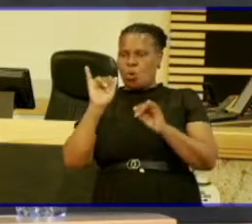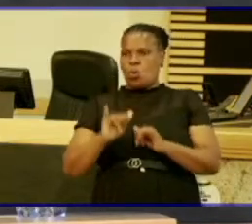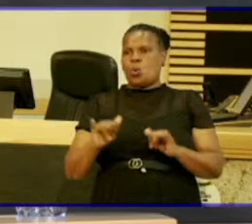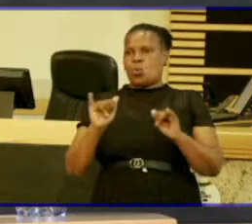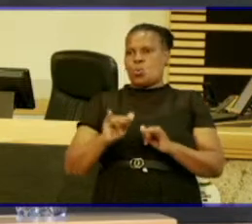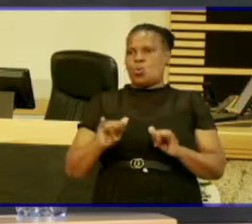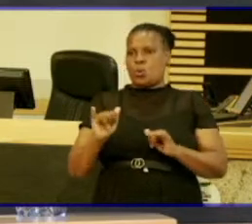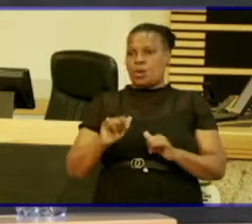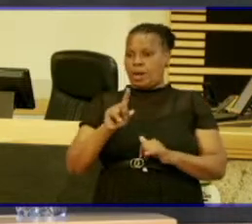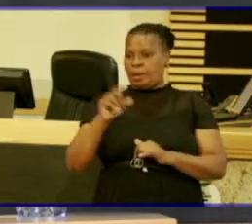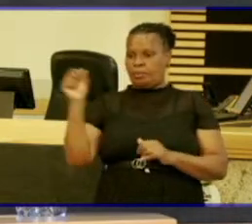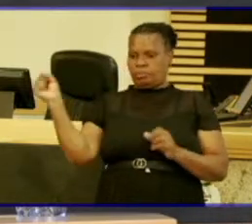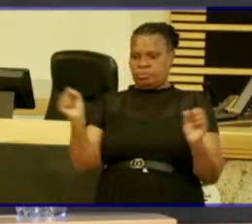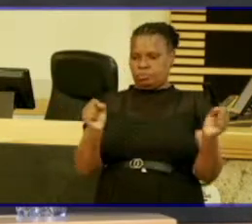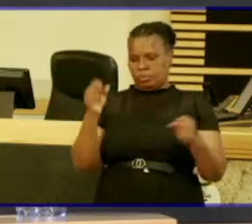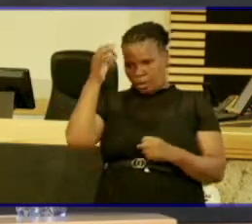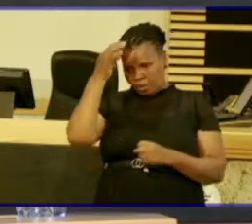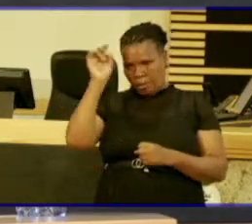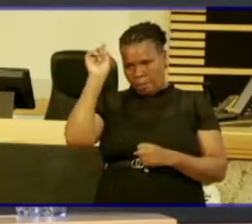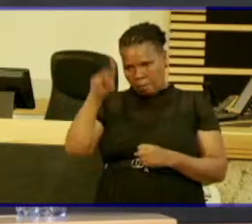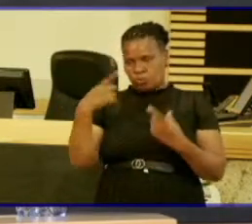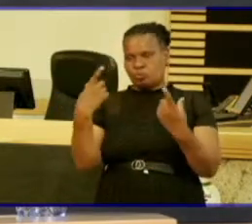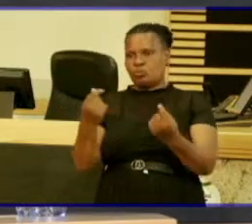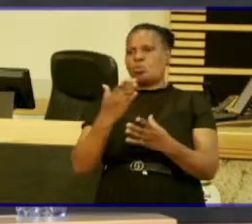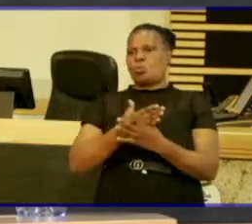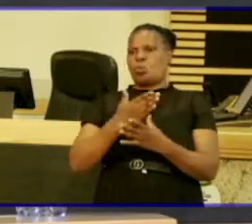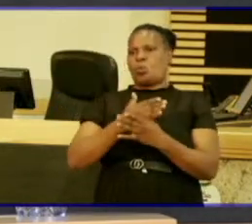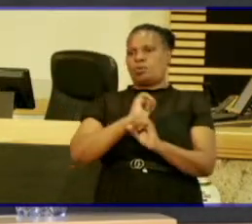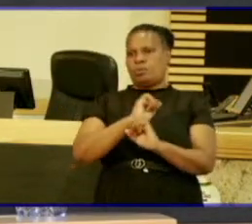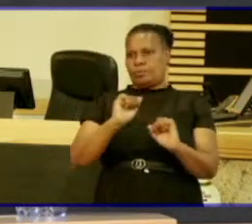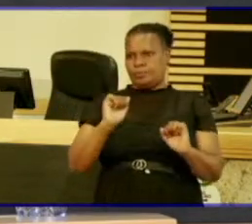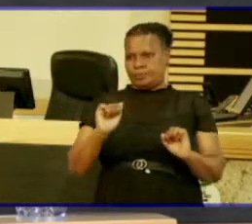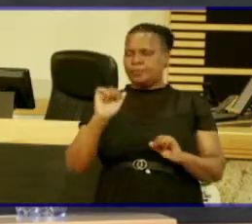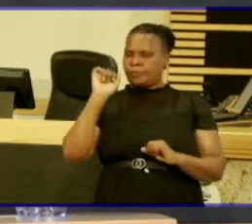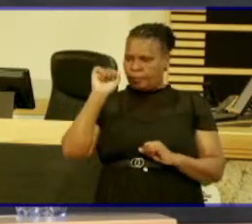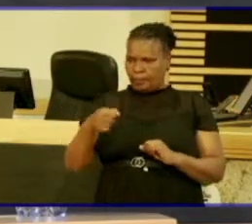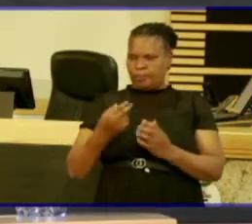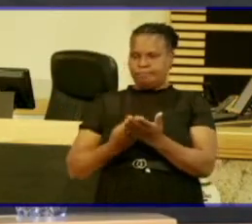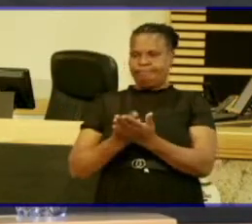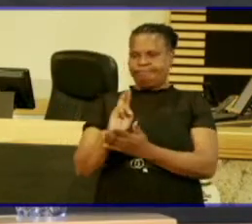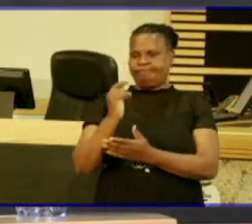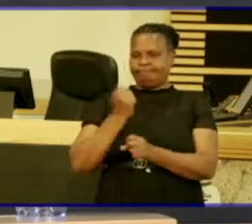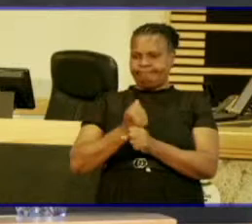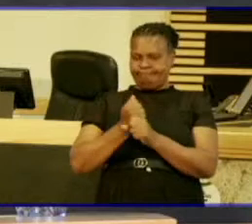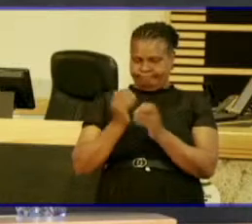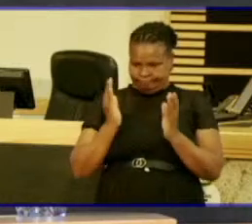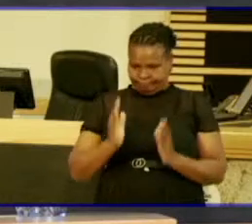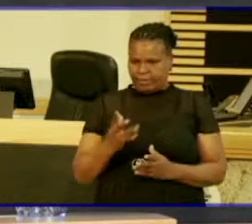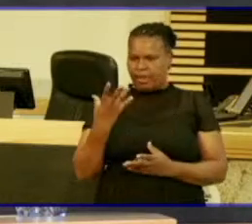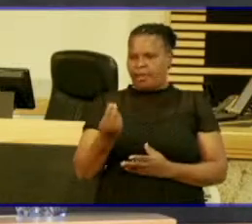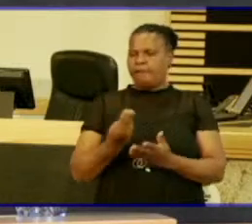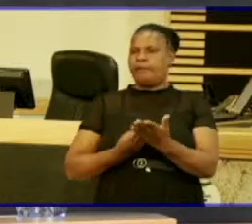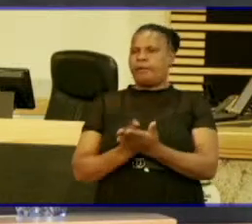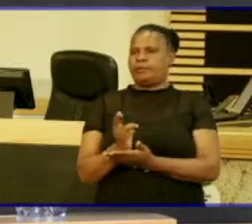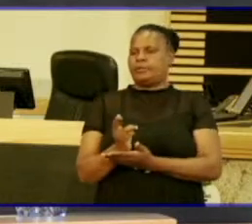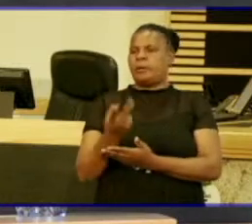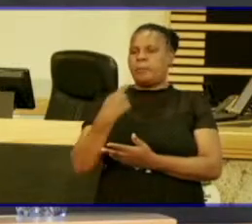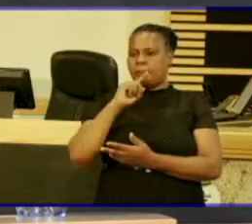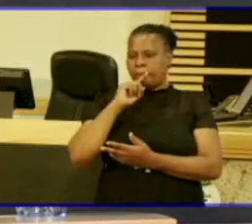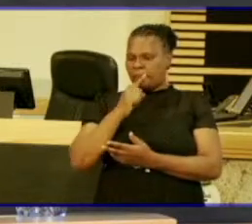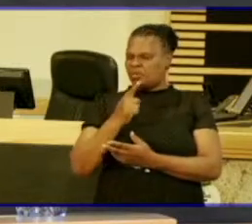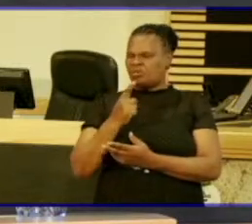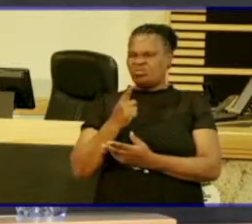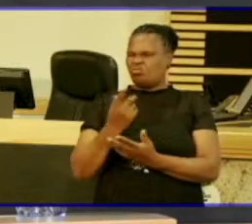Aba baqeshwe ngurhulumente mabenze umsebenzi wabo. Ewe, amalunga labasebenza abalulekile kwaye